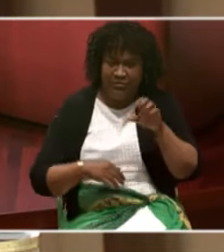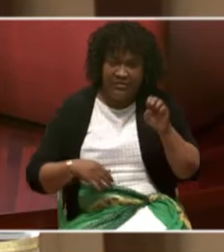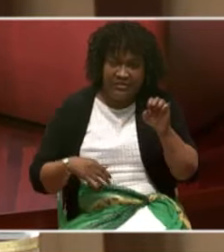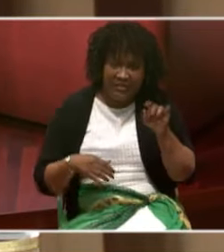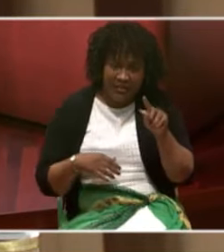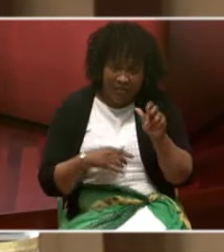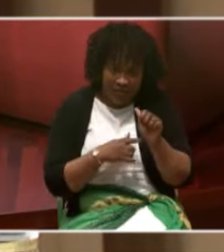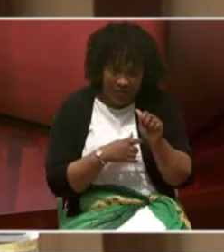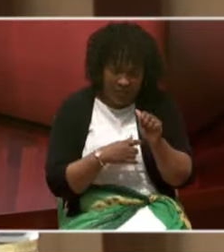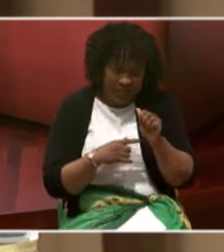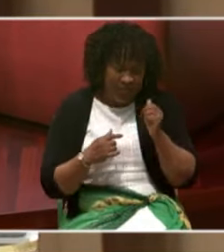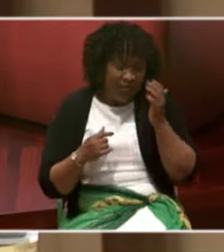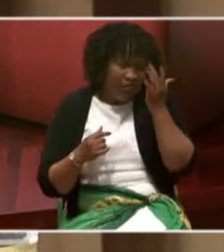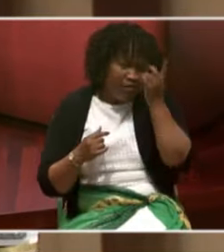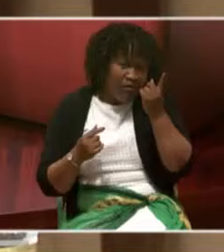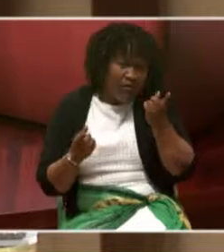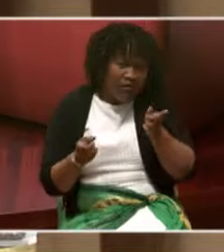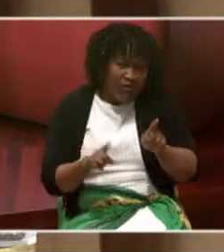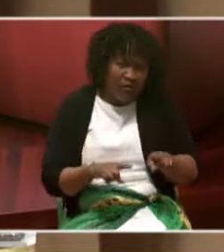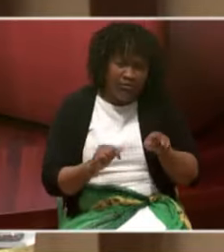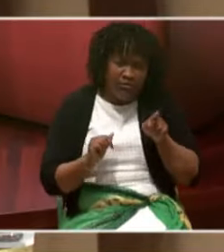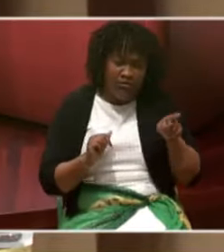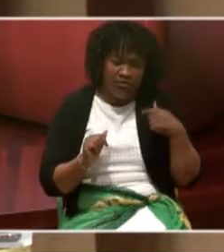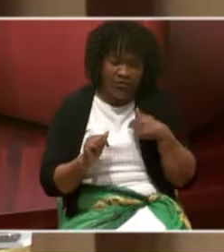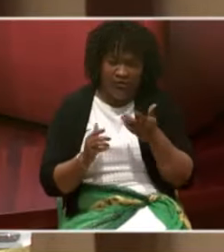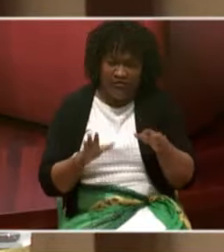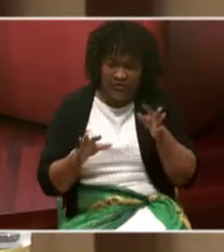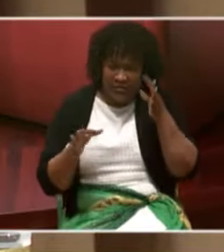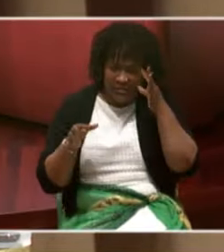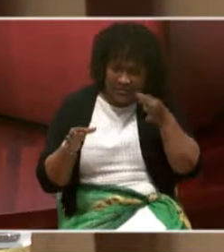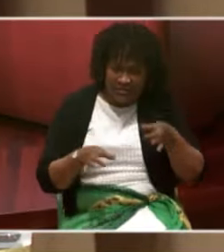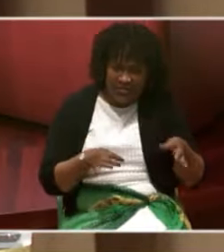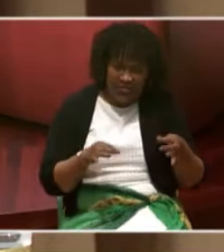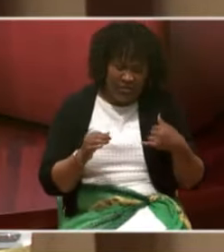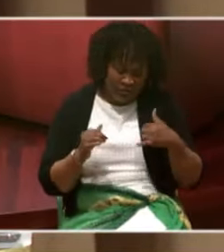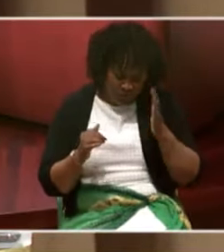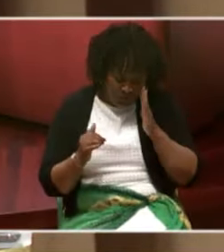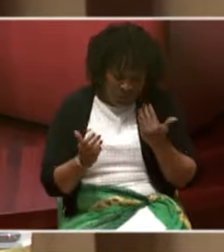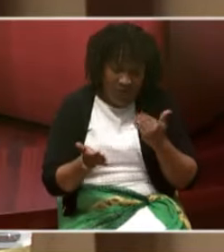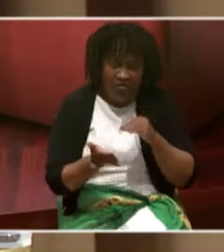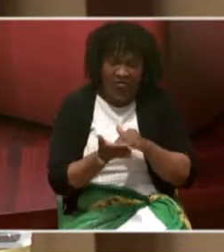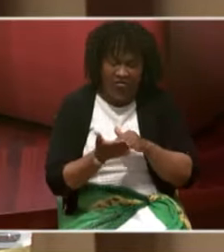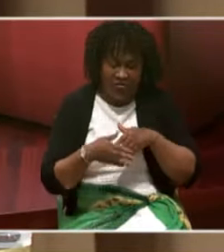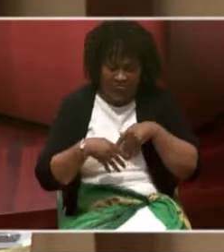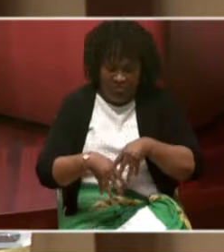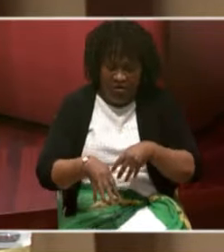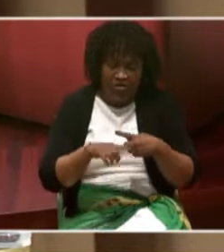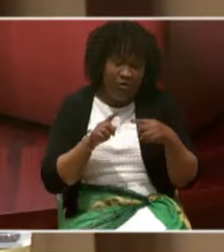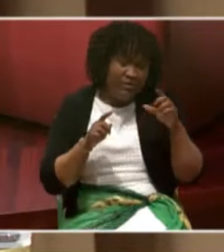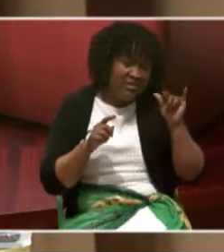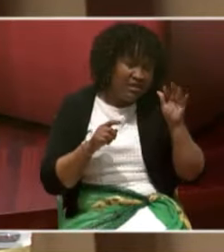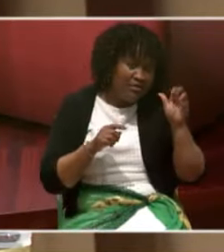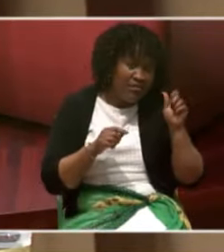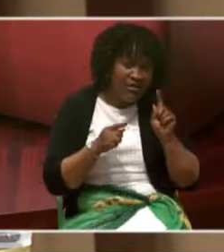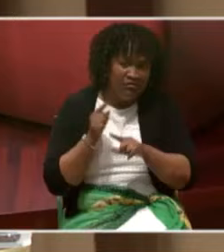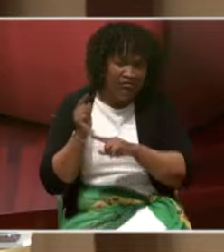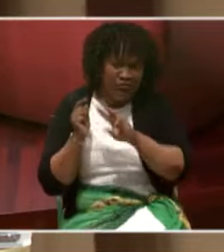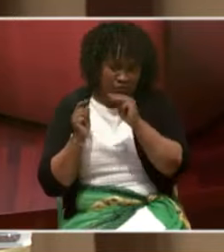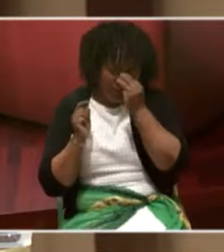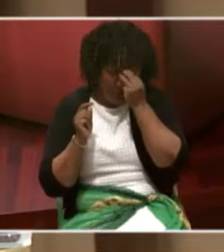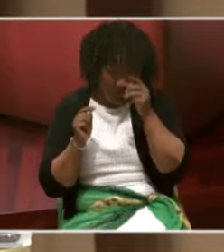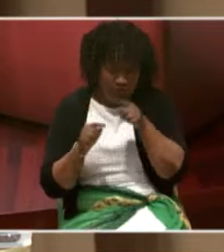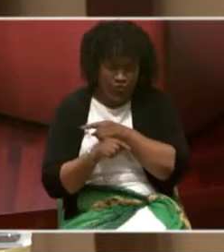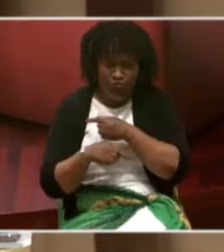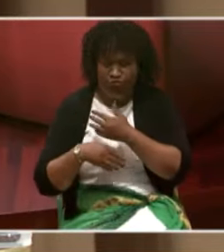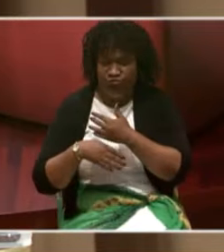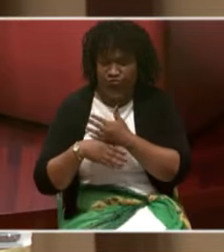You should go back to your homes or return to your church." And Jose Williams said, "Major, give us a moment to kneel